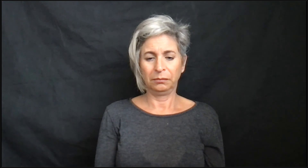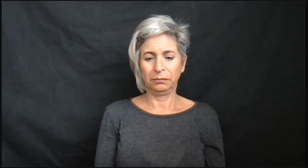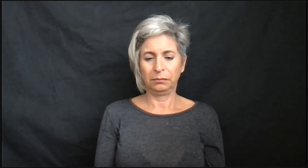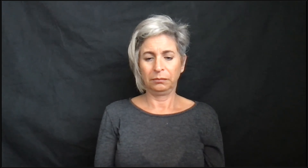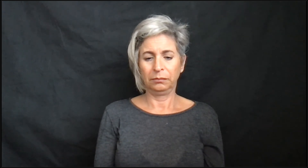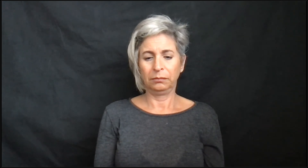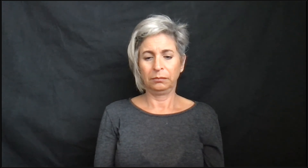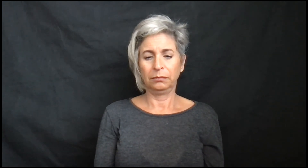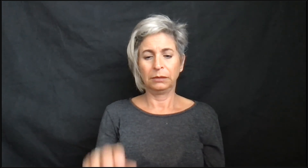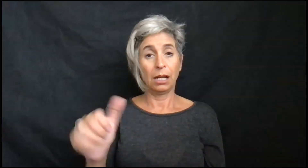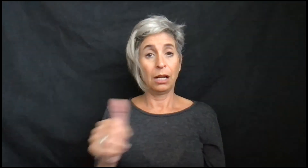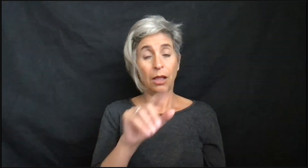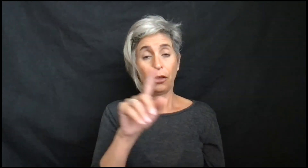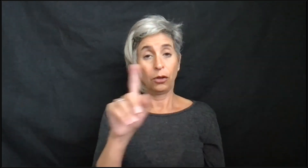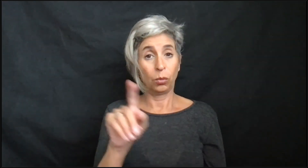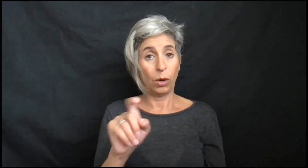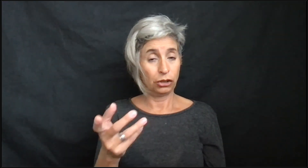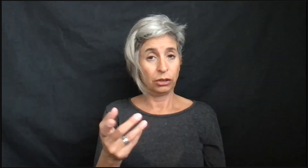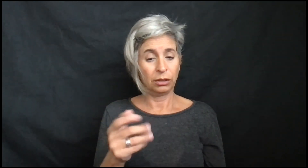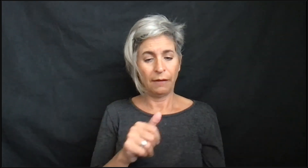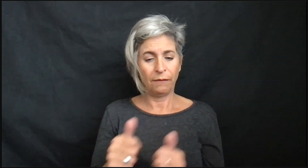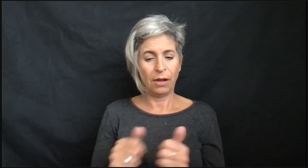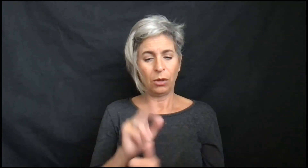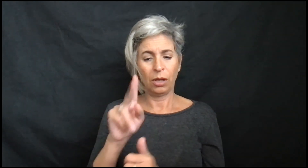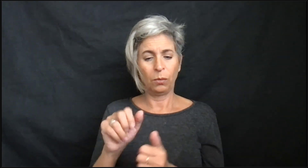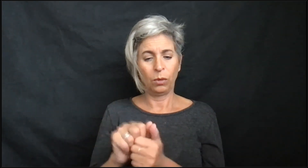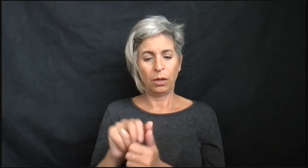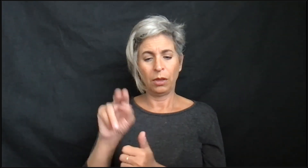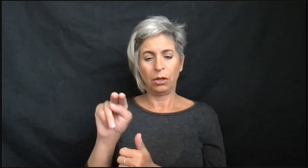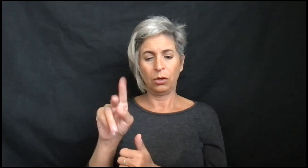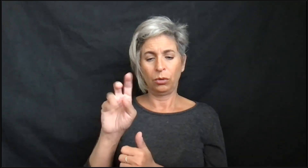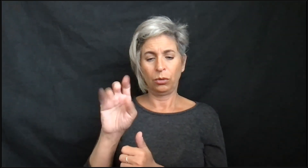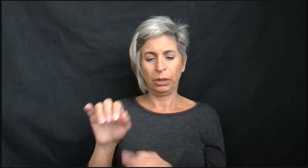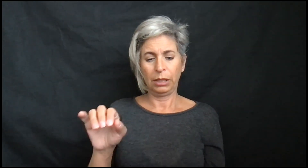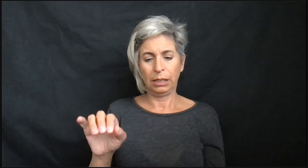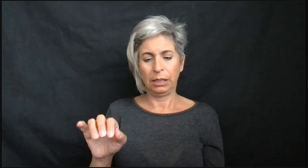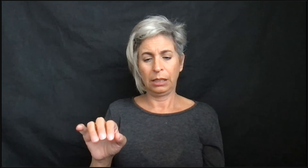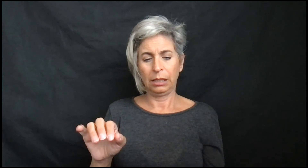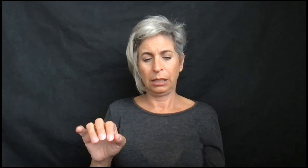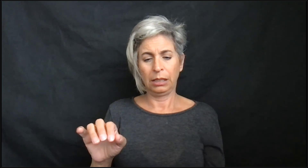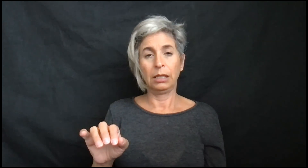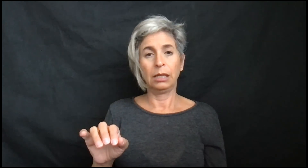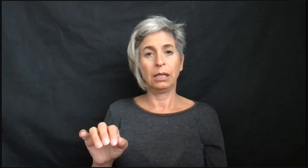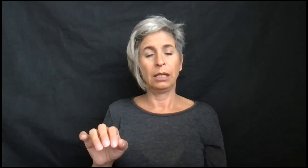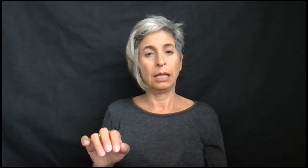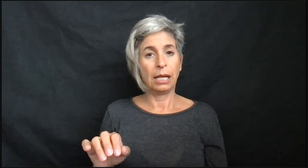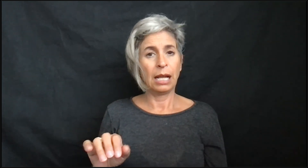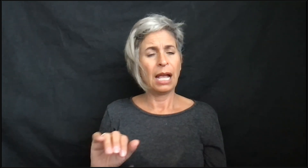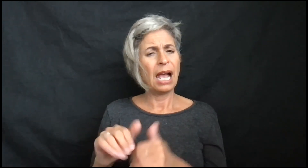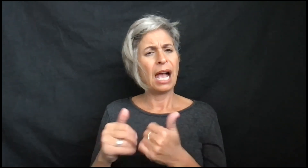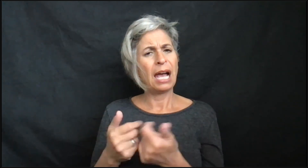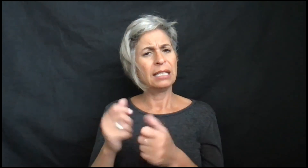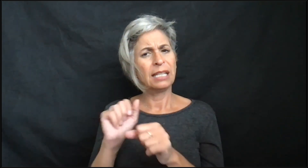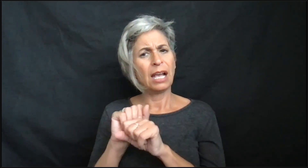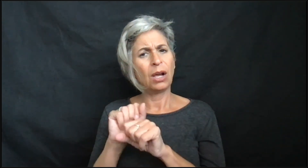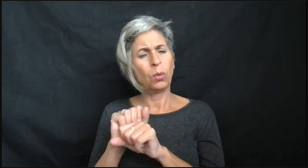so the question then follows up on the notary question. If the customer isn't uploading, how does that work on notary?